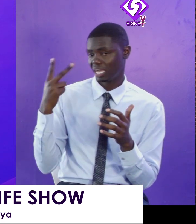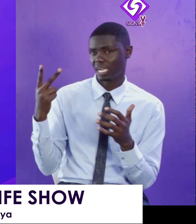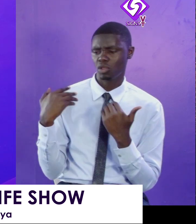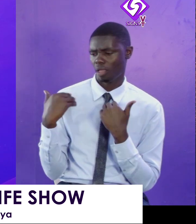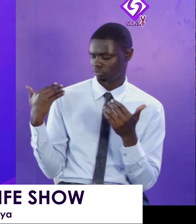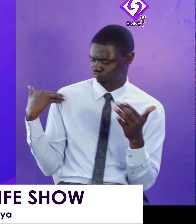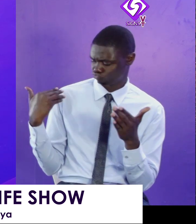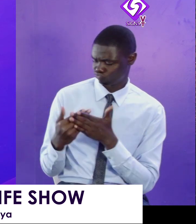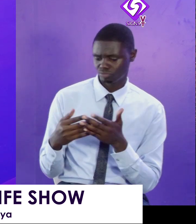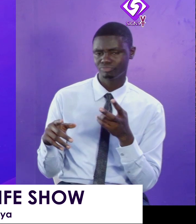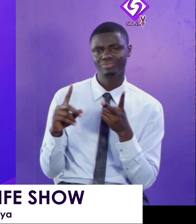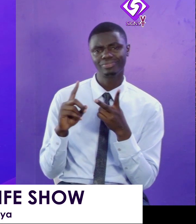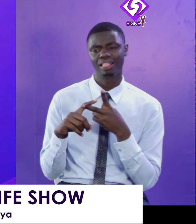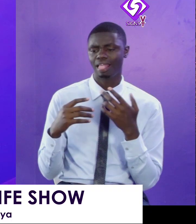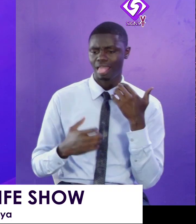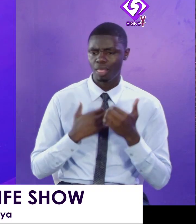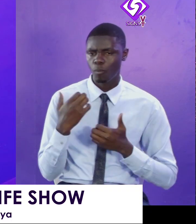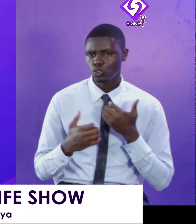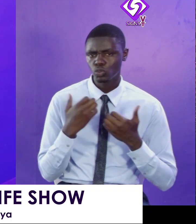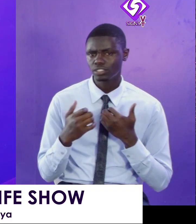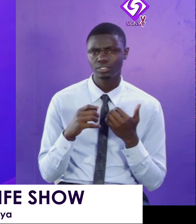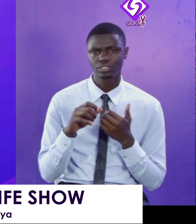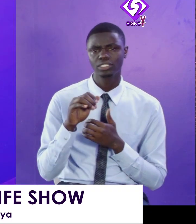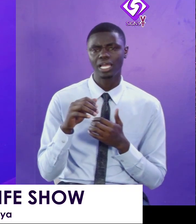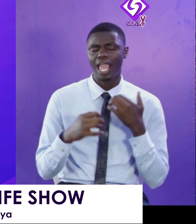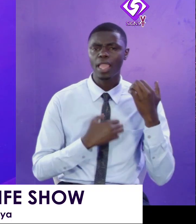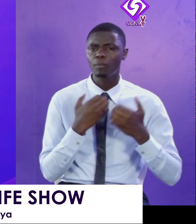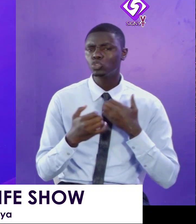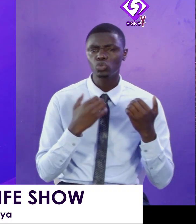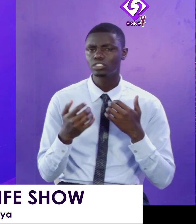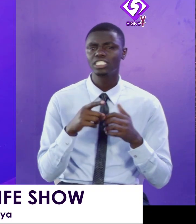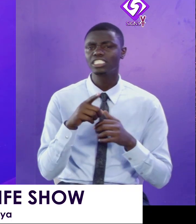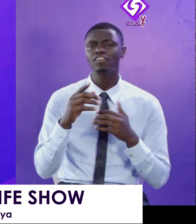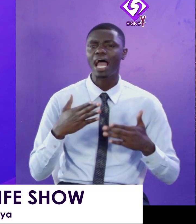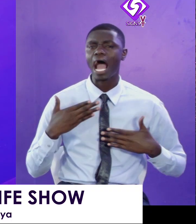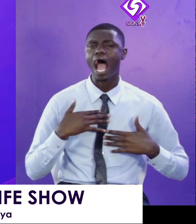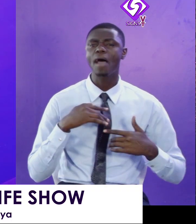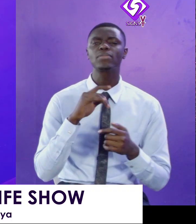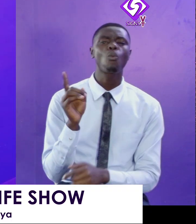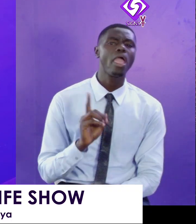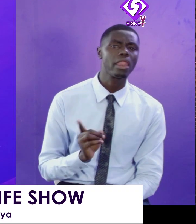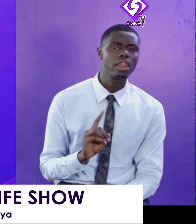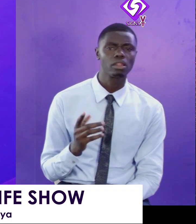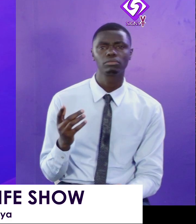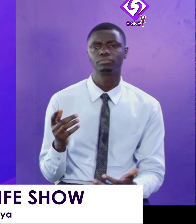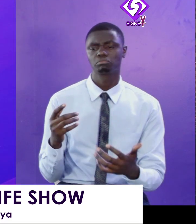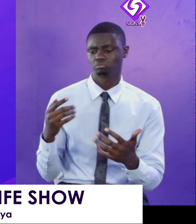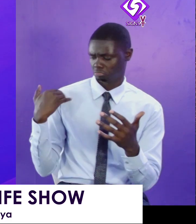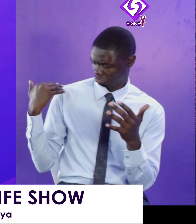your emotions, where is it that you get joy, Take stock of